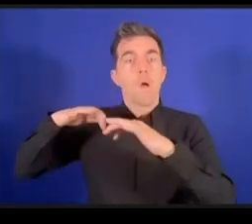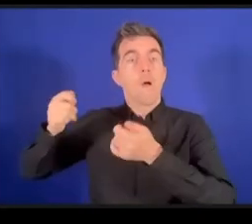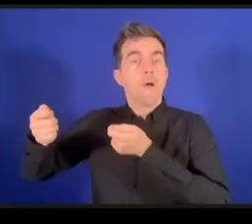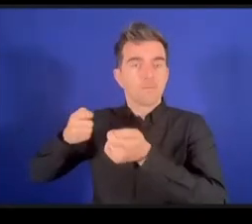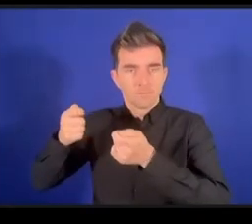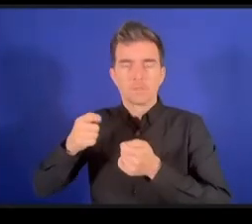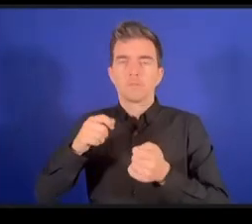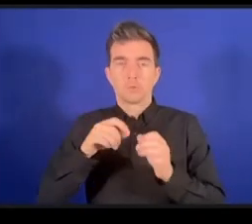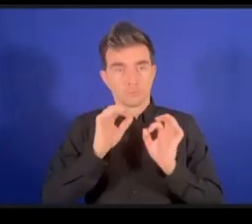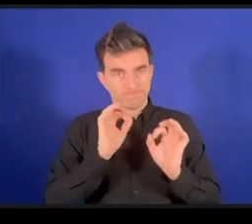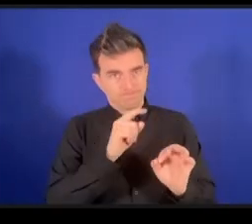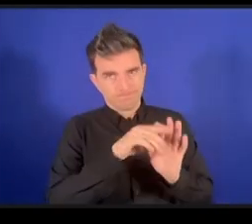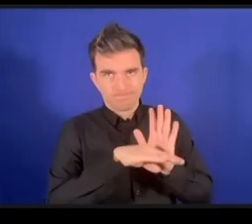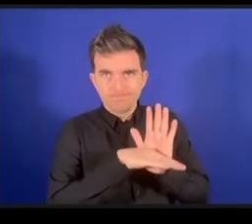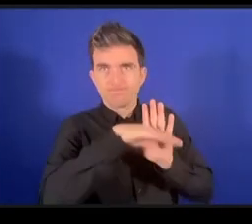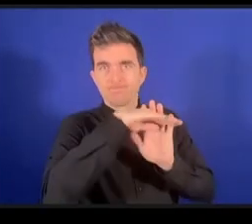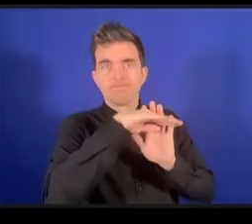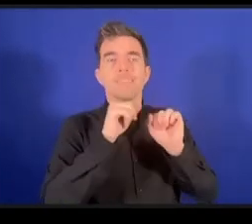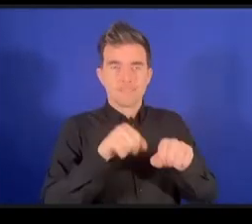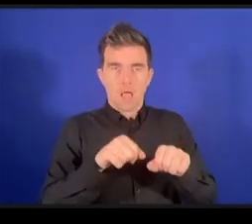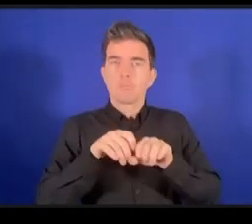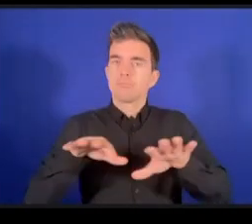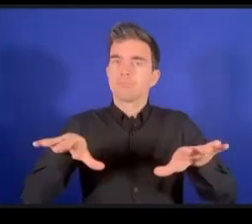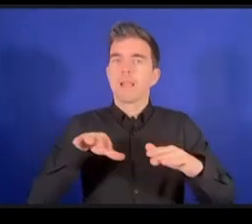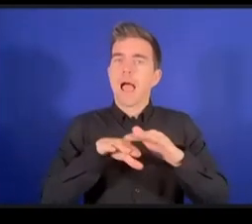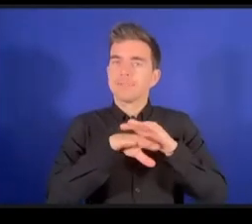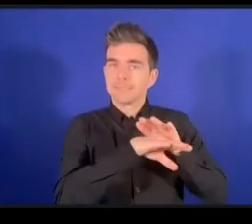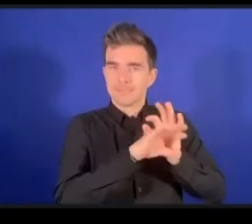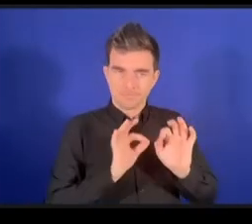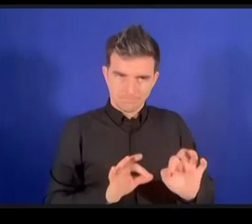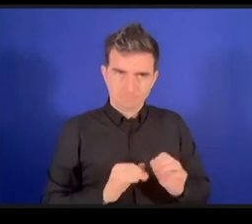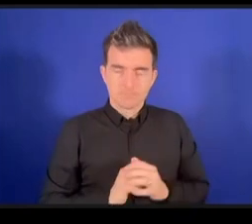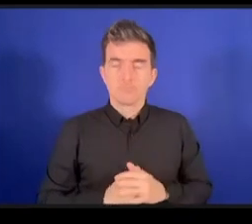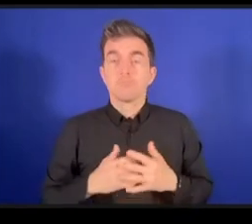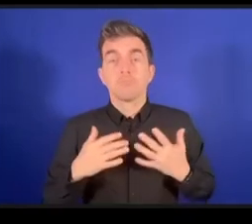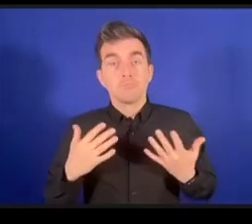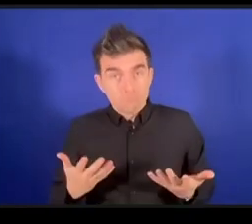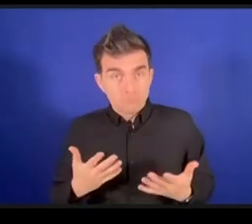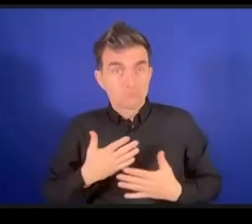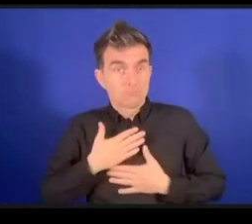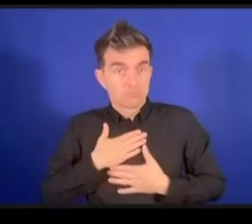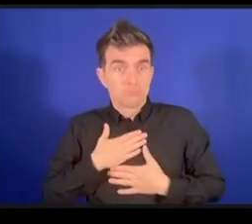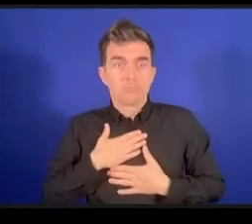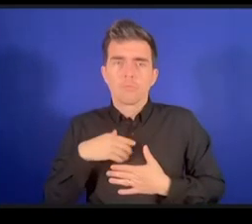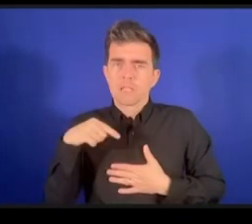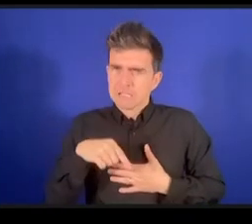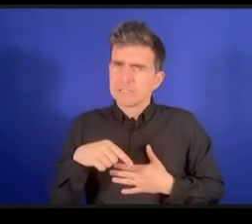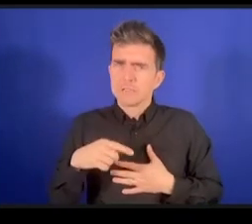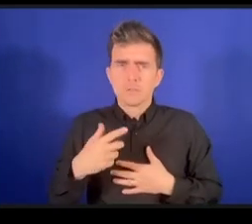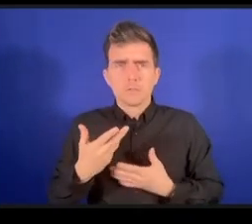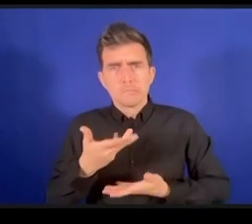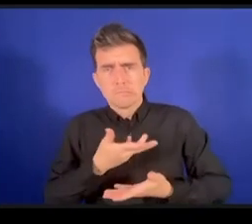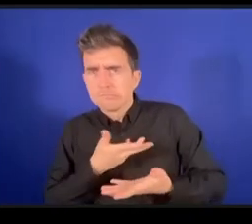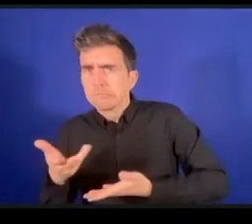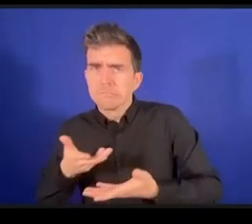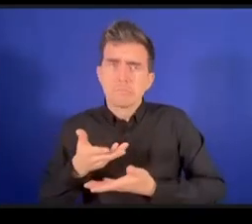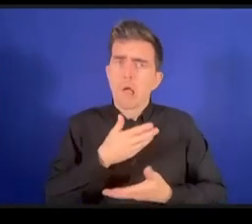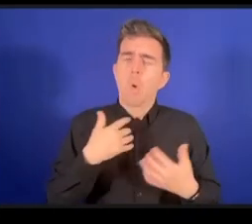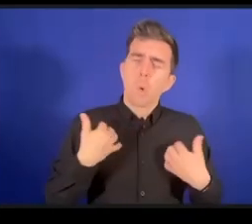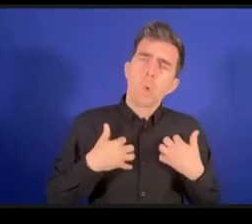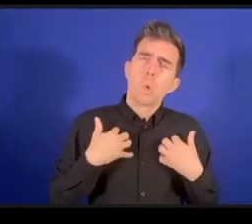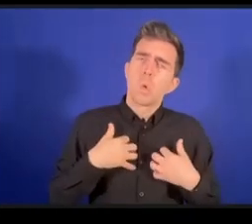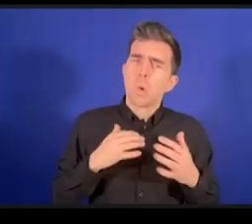said, this is a very interesting debate that we need to continue. But certainly, Wint, thank you very much for